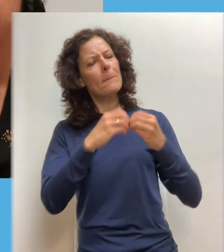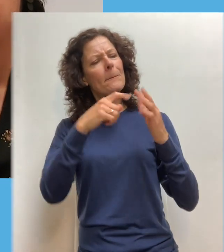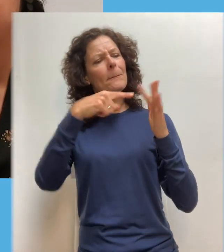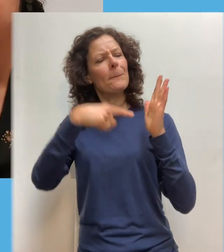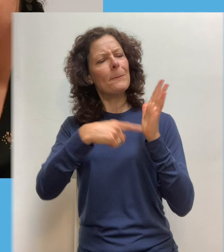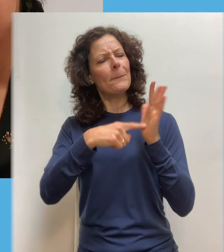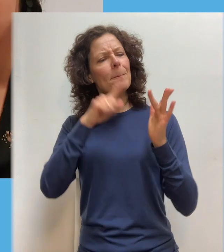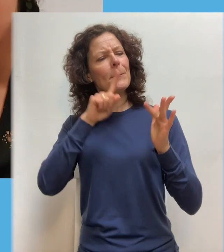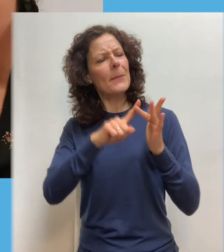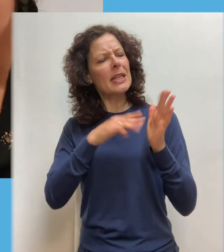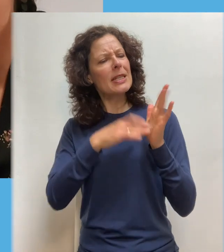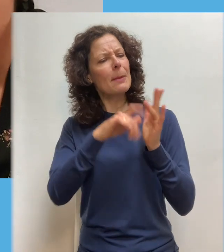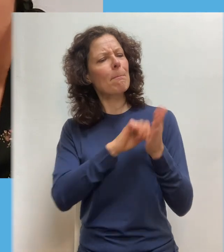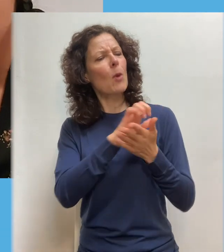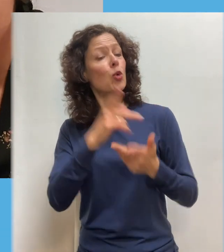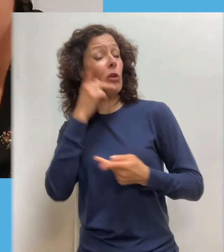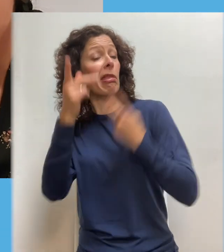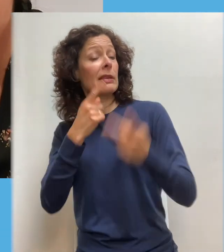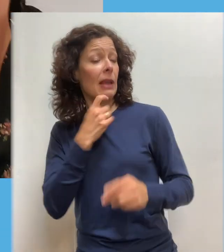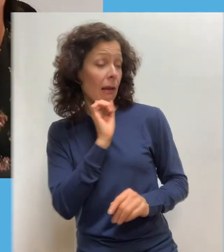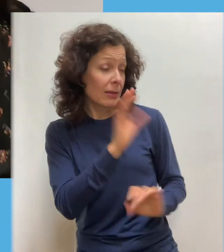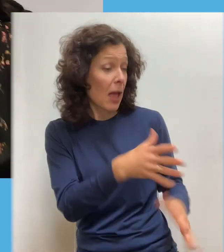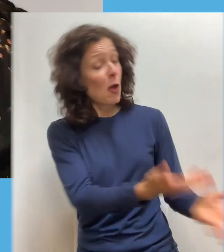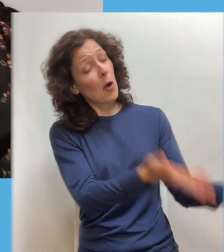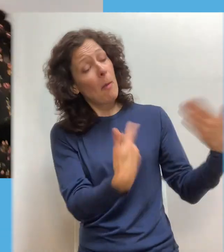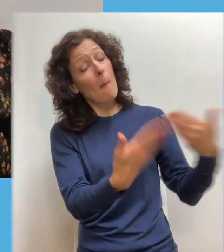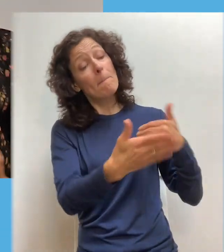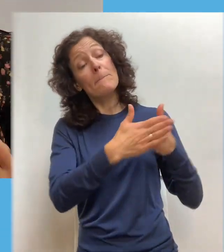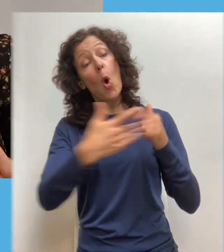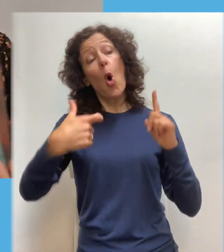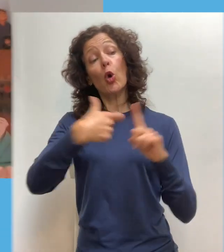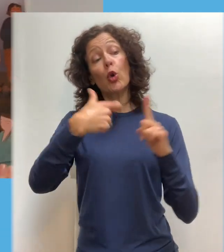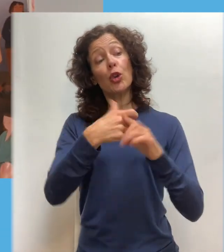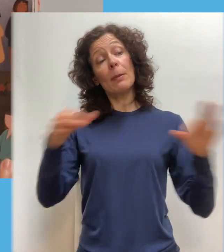said the singer. "The more Kushti musicians, the merrier."